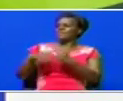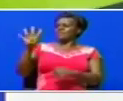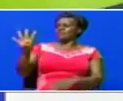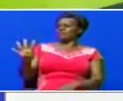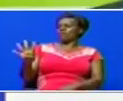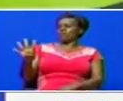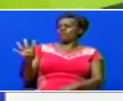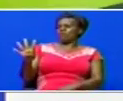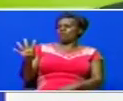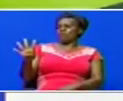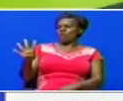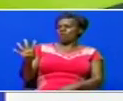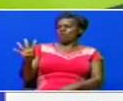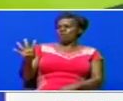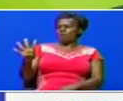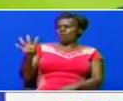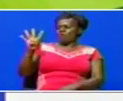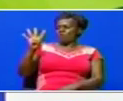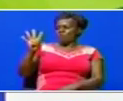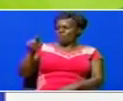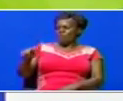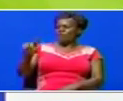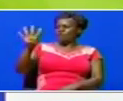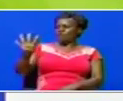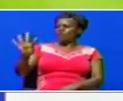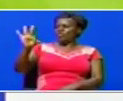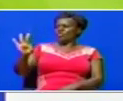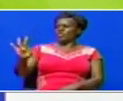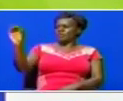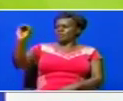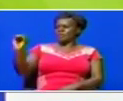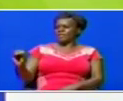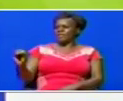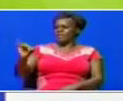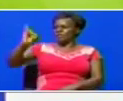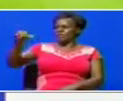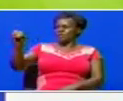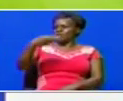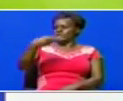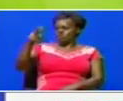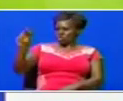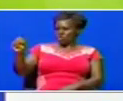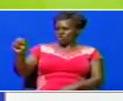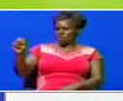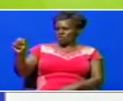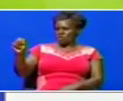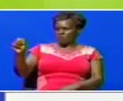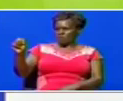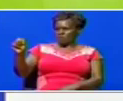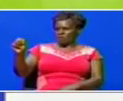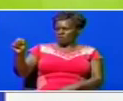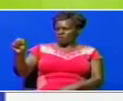1,464, representing 0.43%. John Shikalanga Wajirongo,